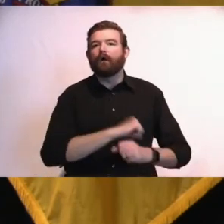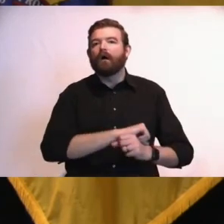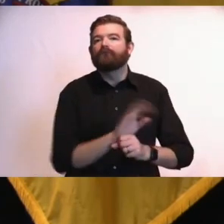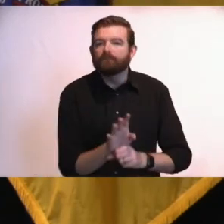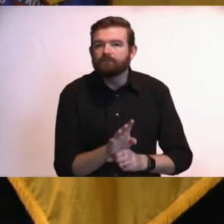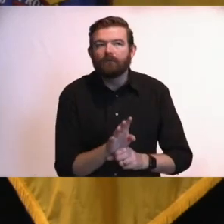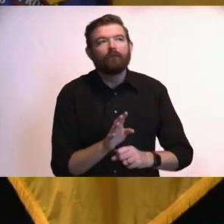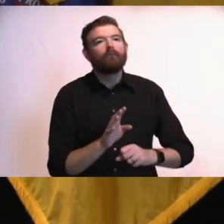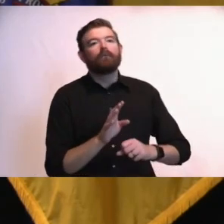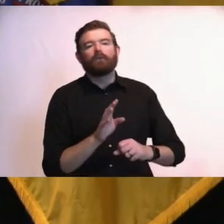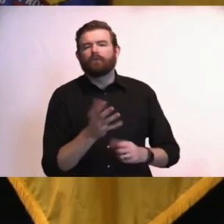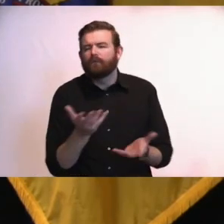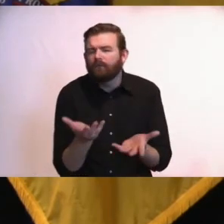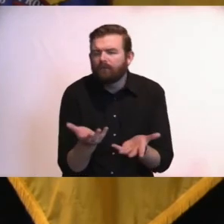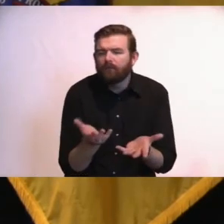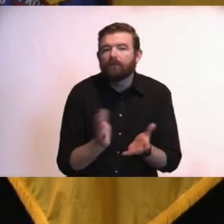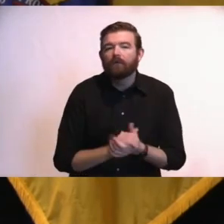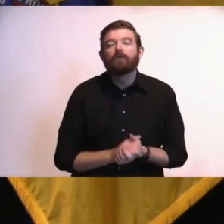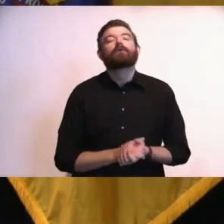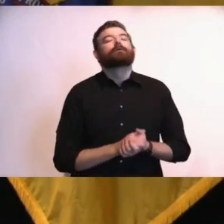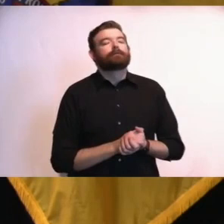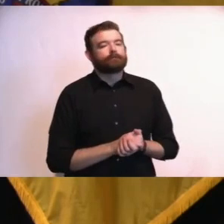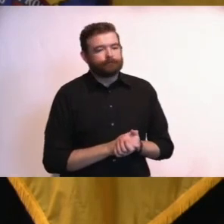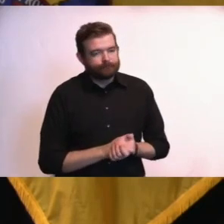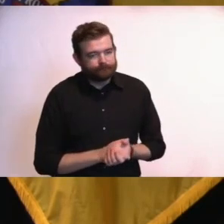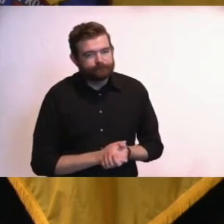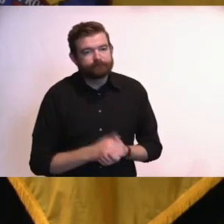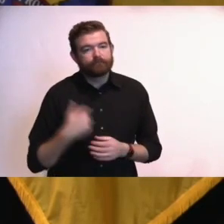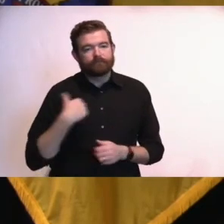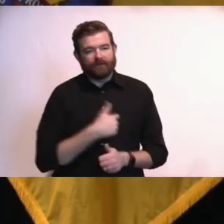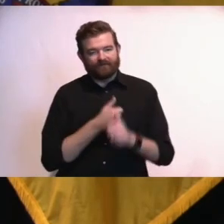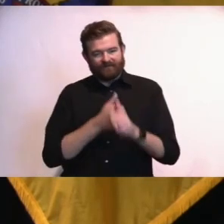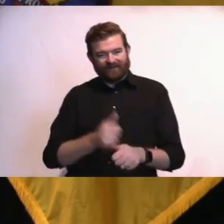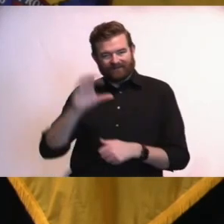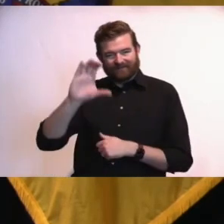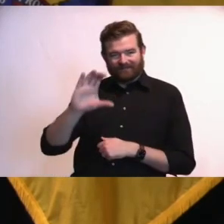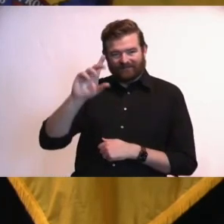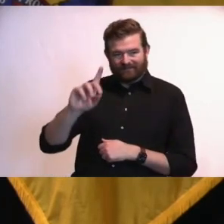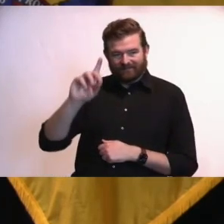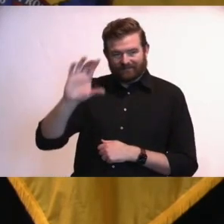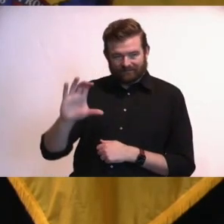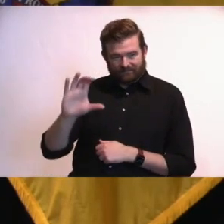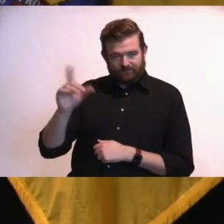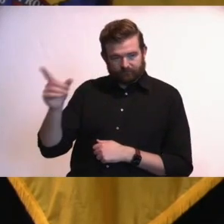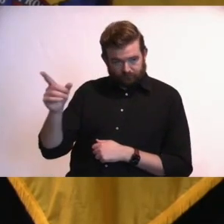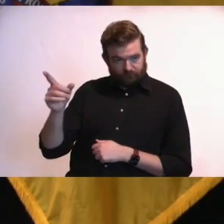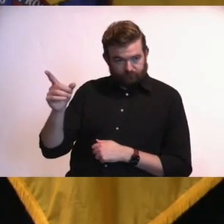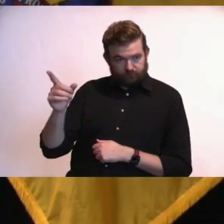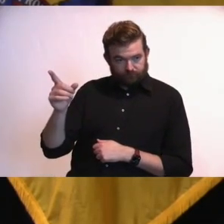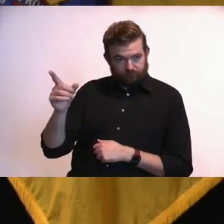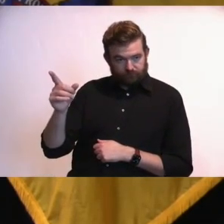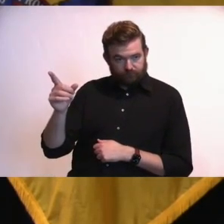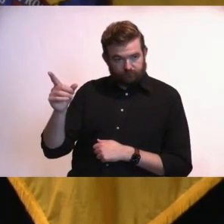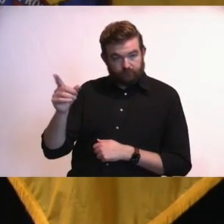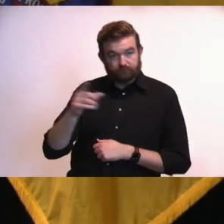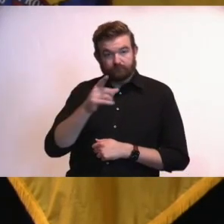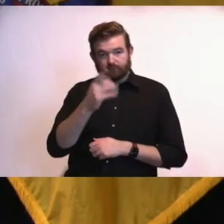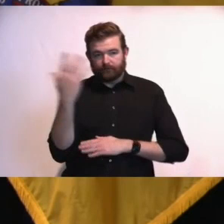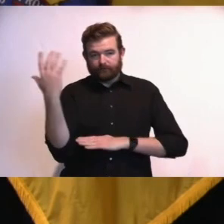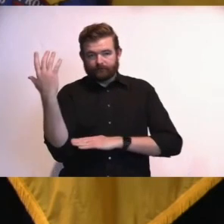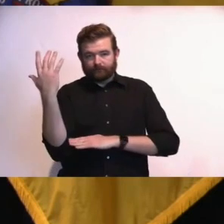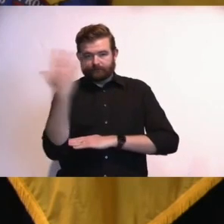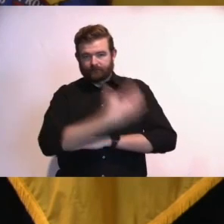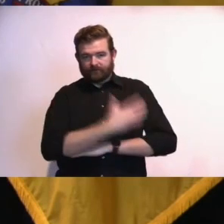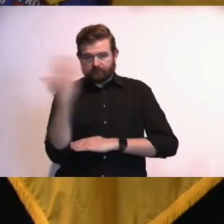we're following the CDC guidance, which is 5 days, masking, at least not yet requiring